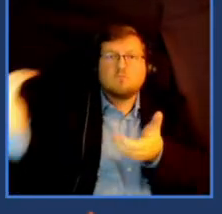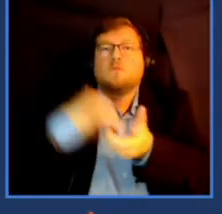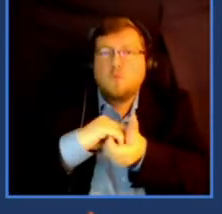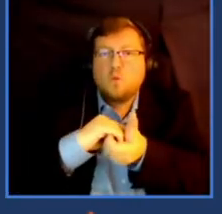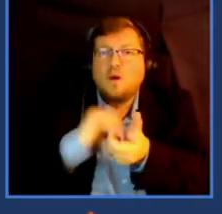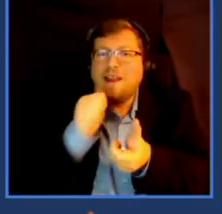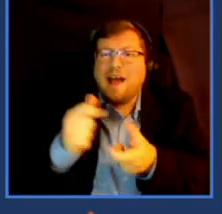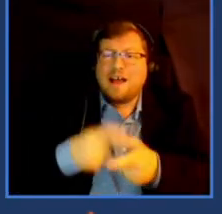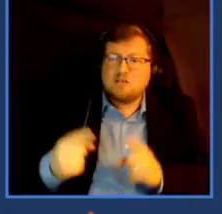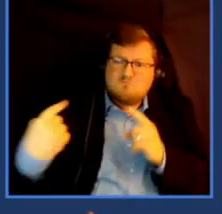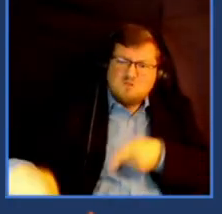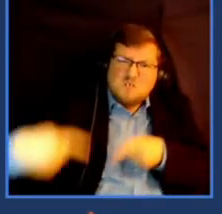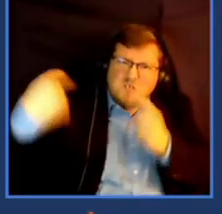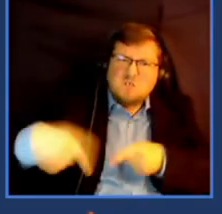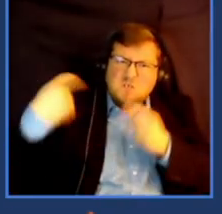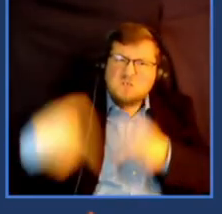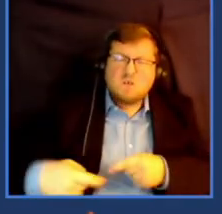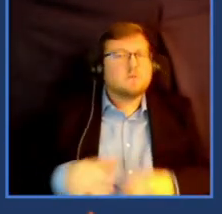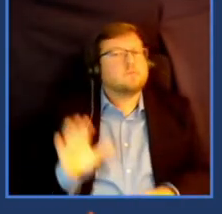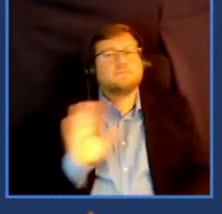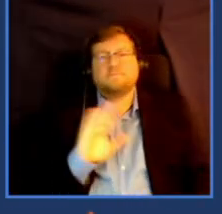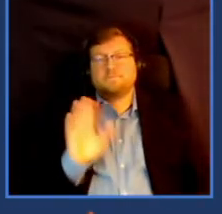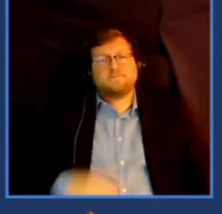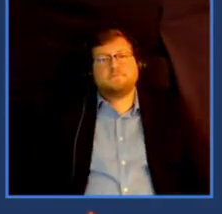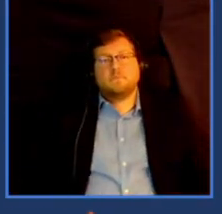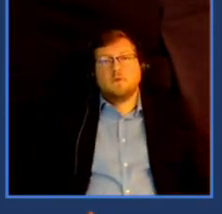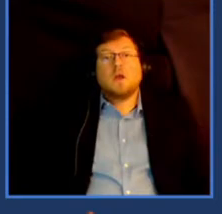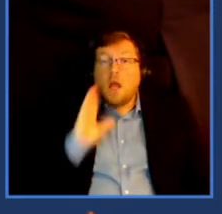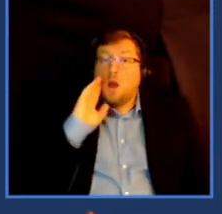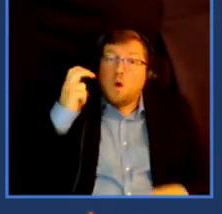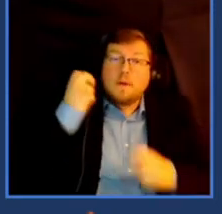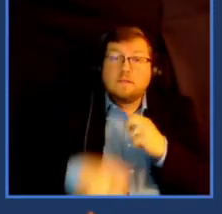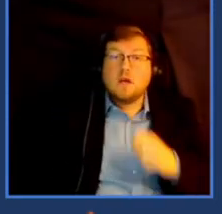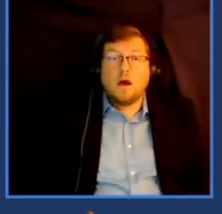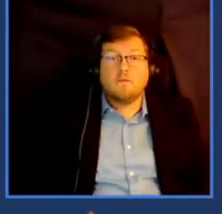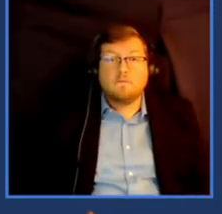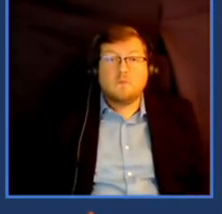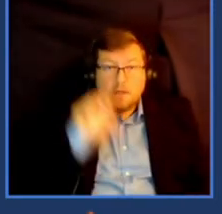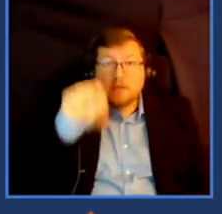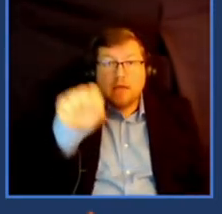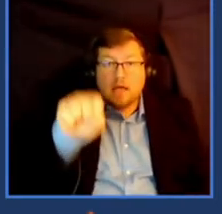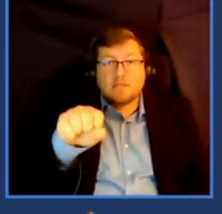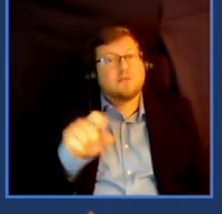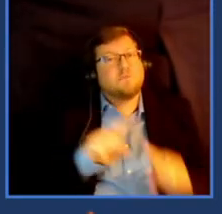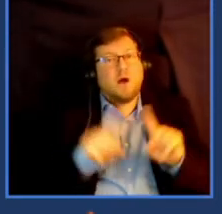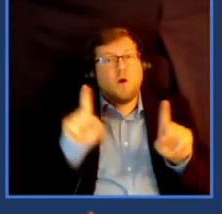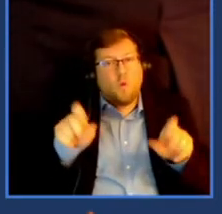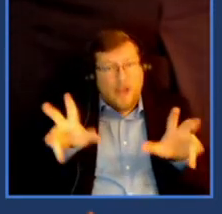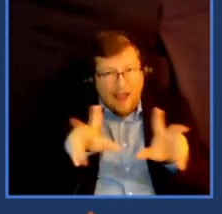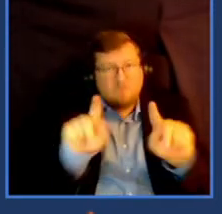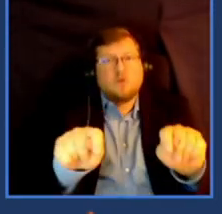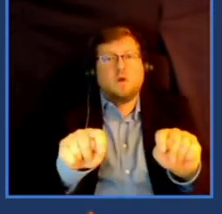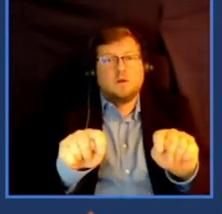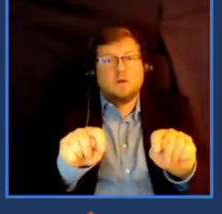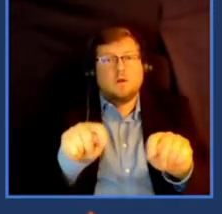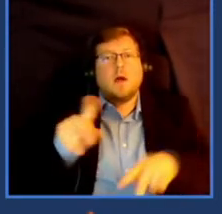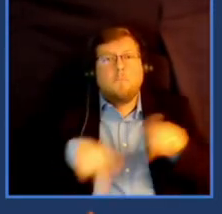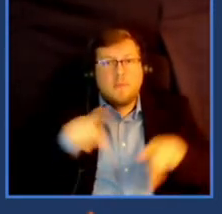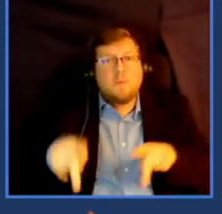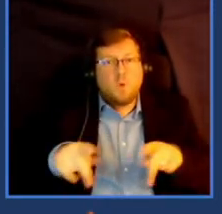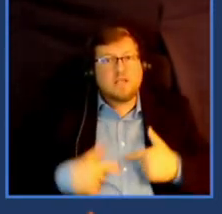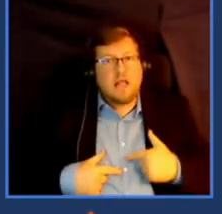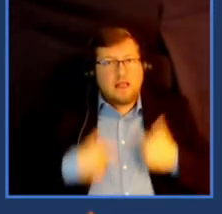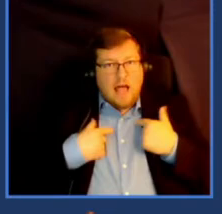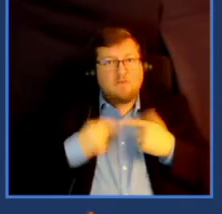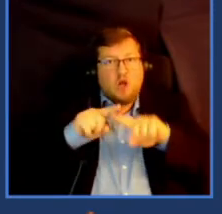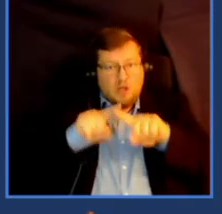hanging. It's going to be tough to get this done, but we have to do it. People's lives literally depend on